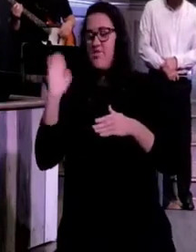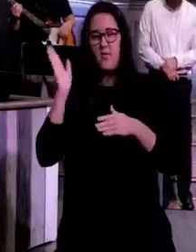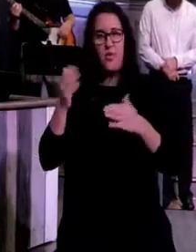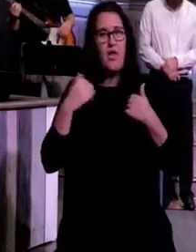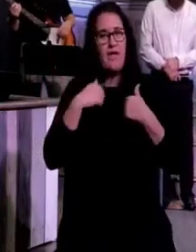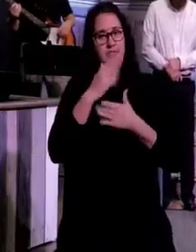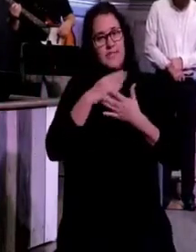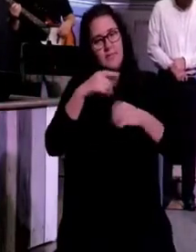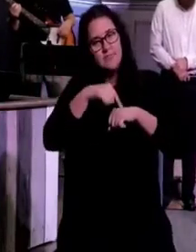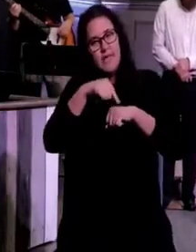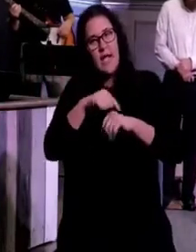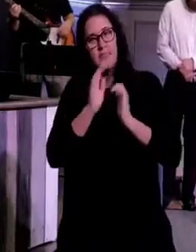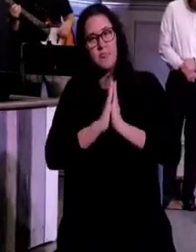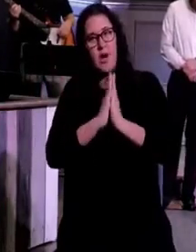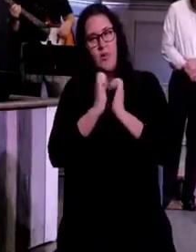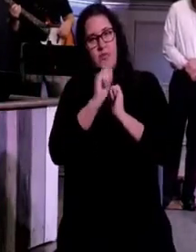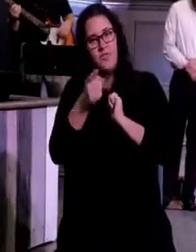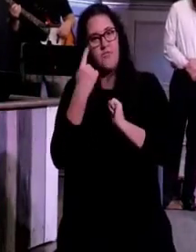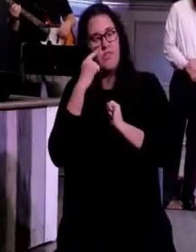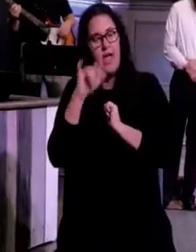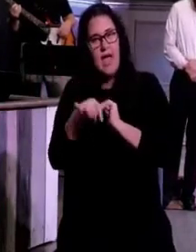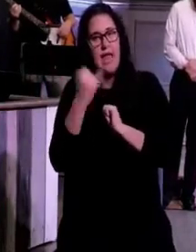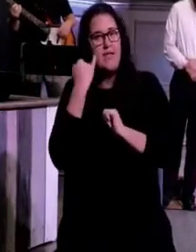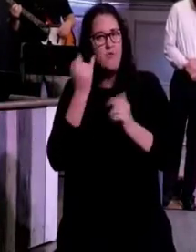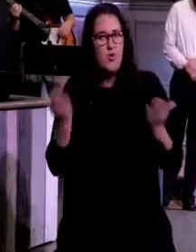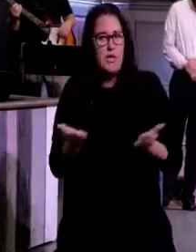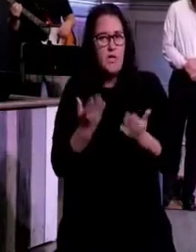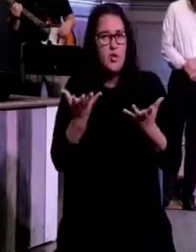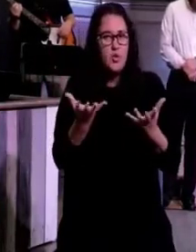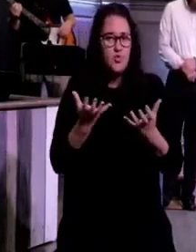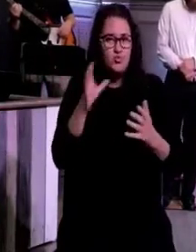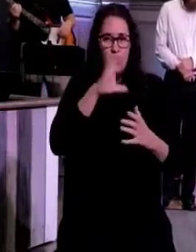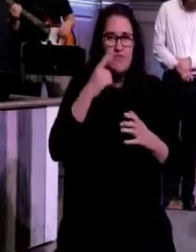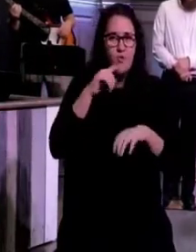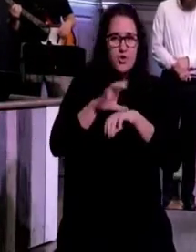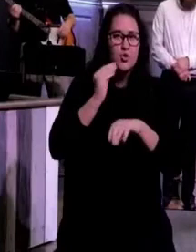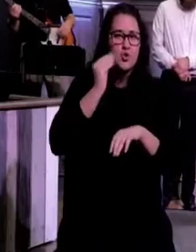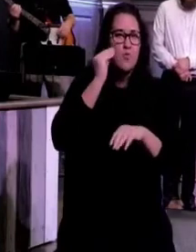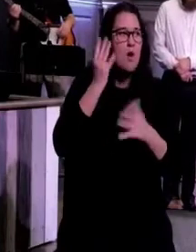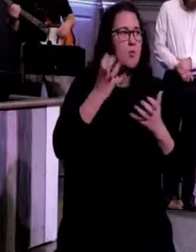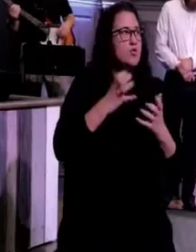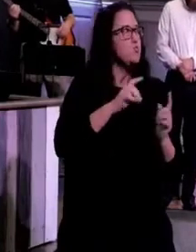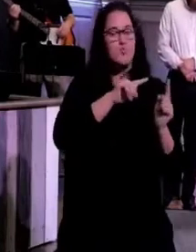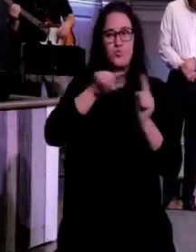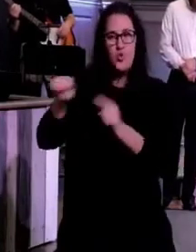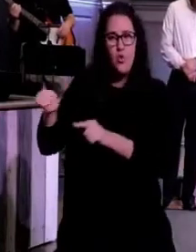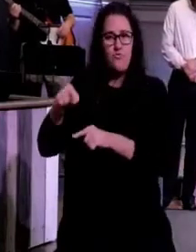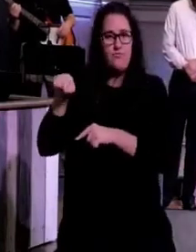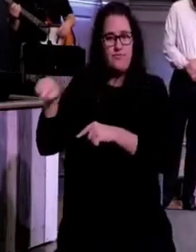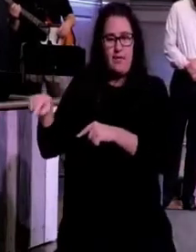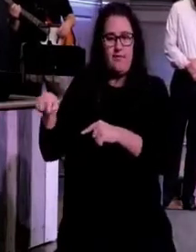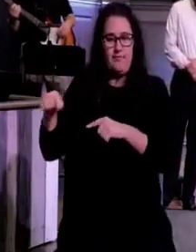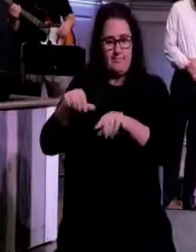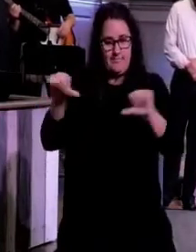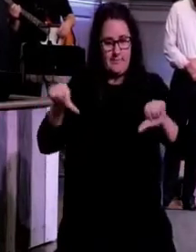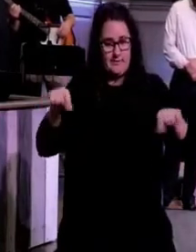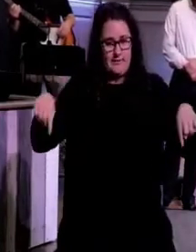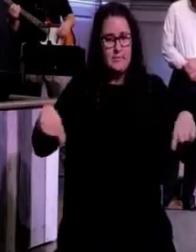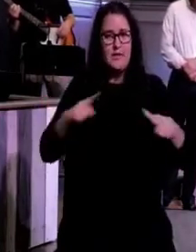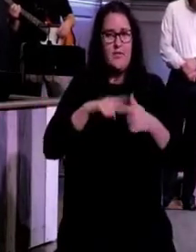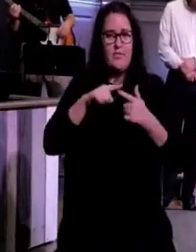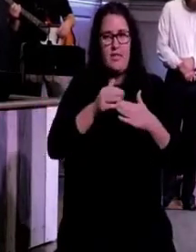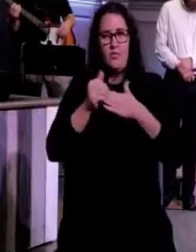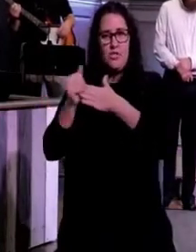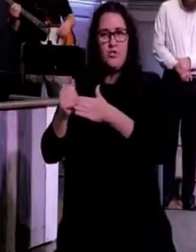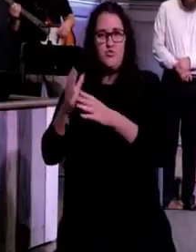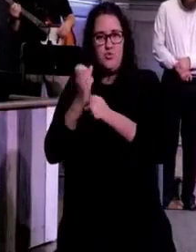time with you in prayer. If you're here and you're looking for a church home, I want you to go right there. They're going to take you over there and get some information.